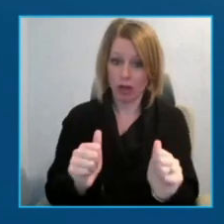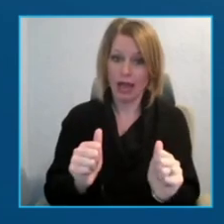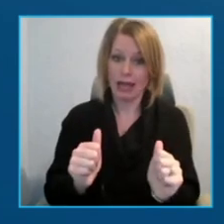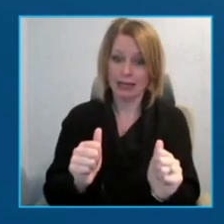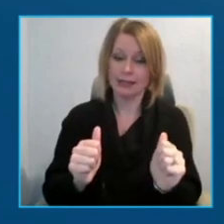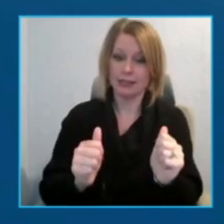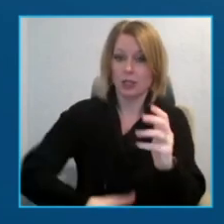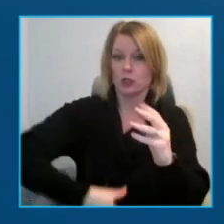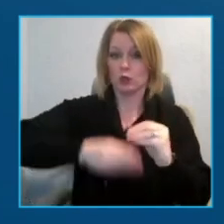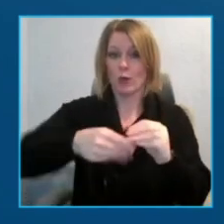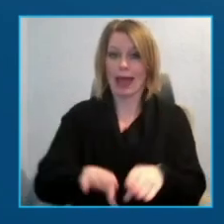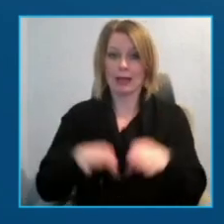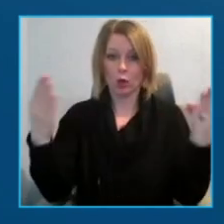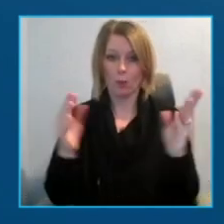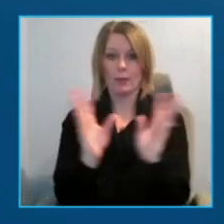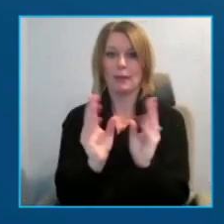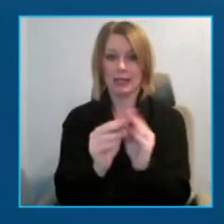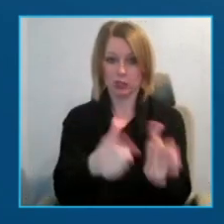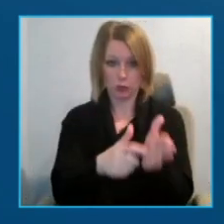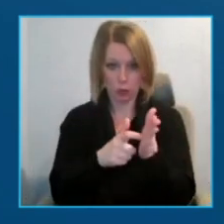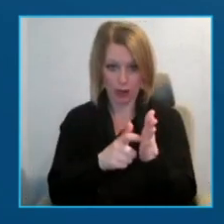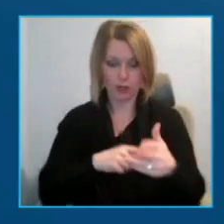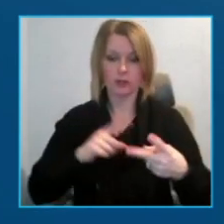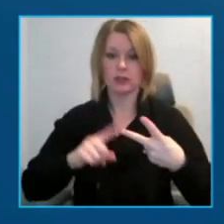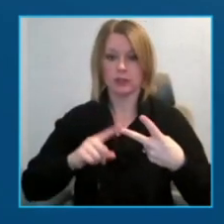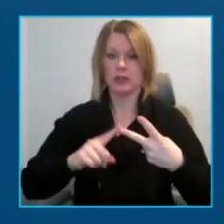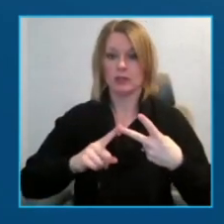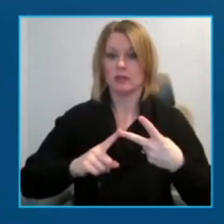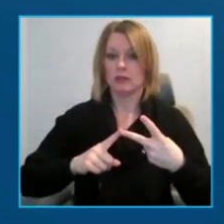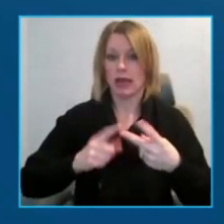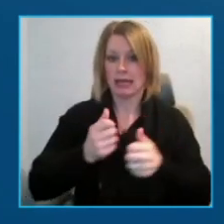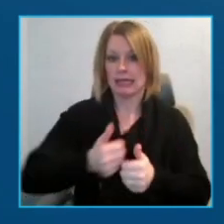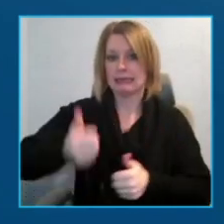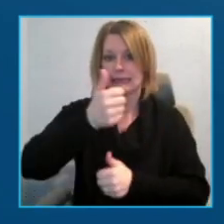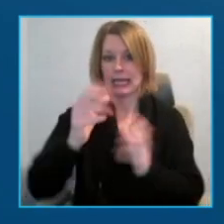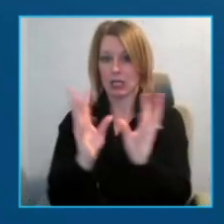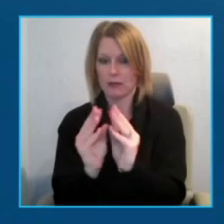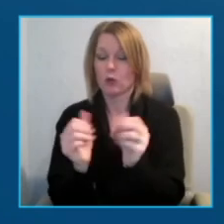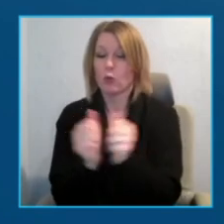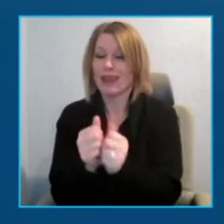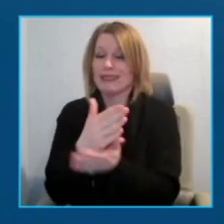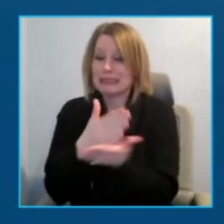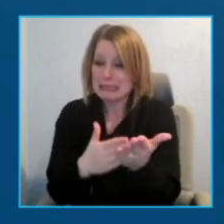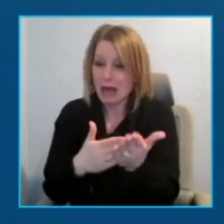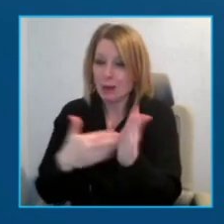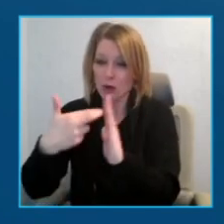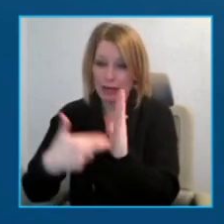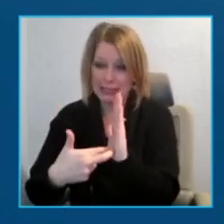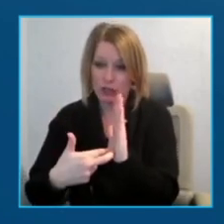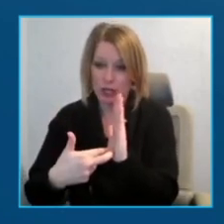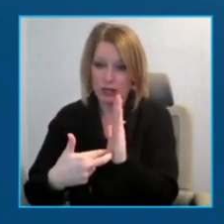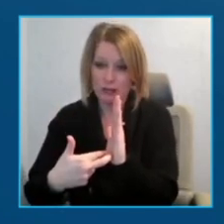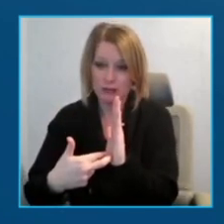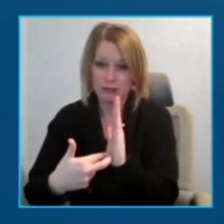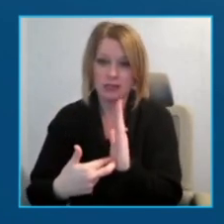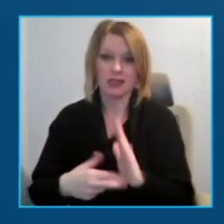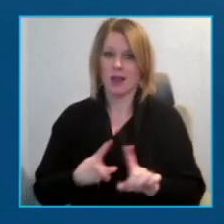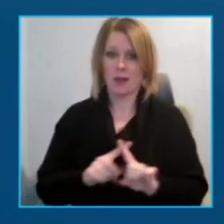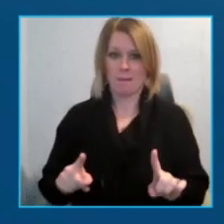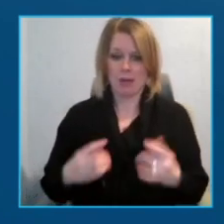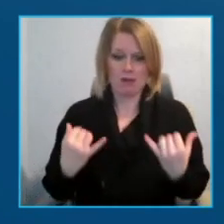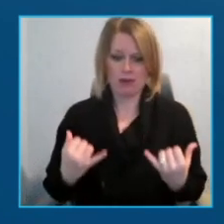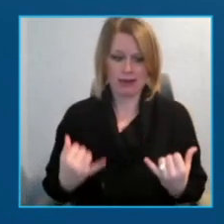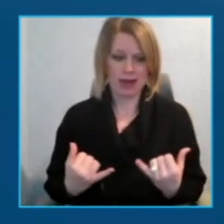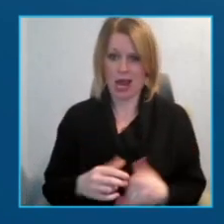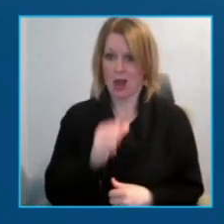meetings requirement, add an executive session with some criteria But I don't think there is a state party in the